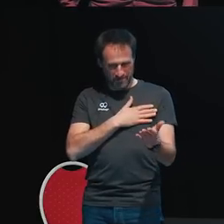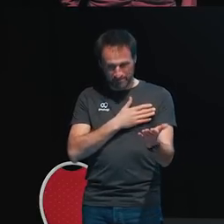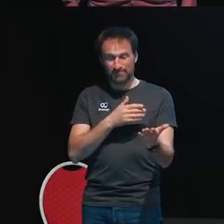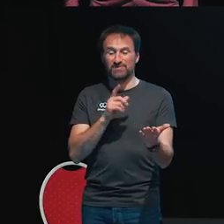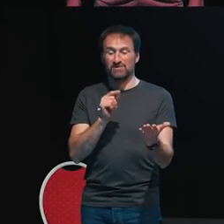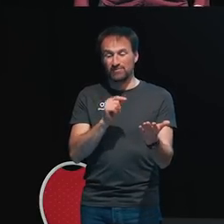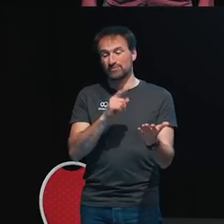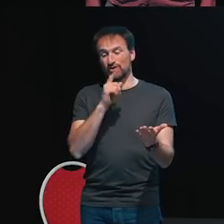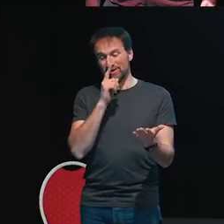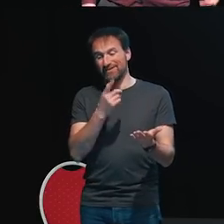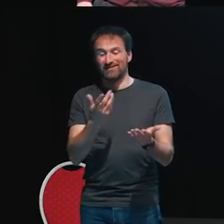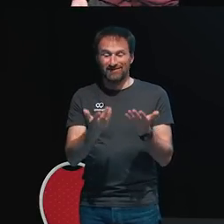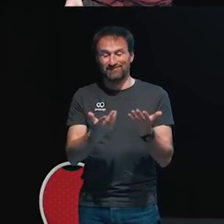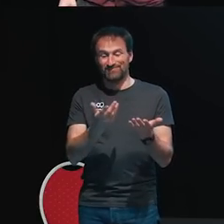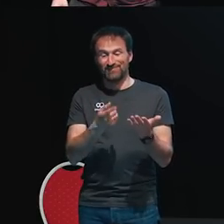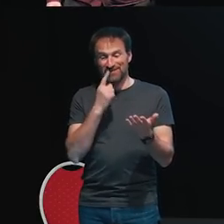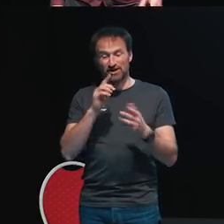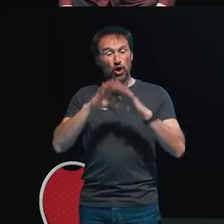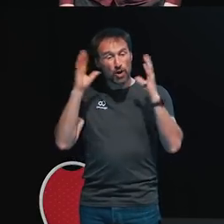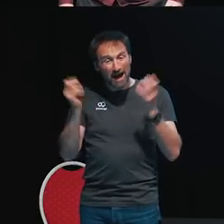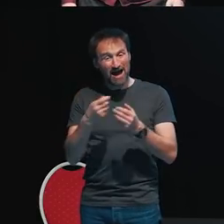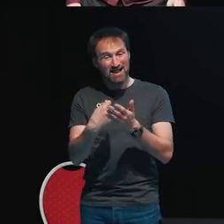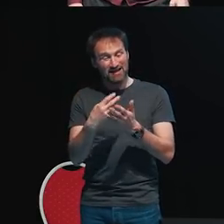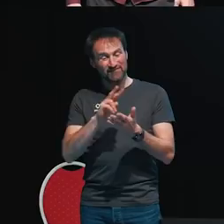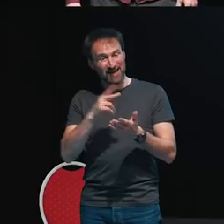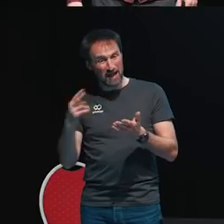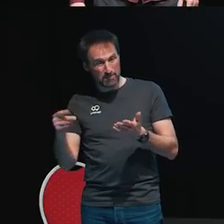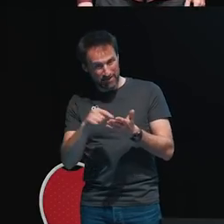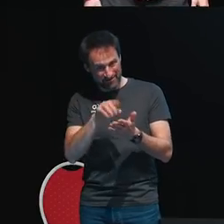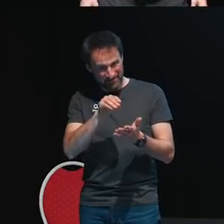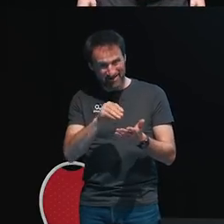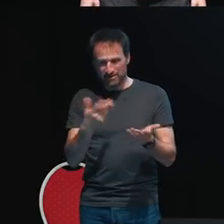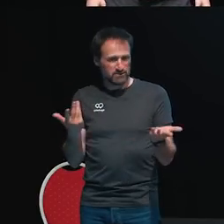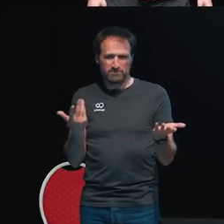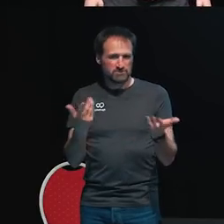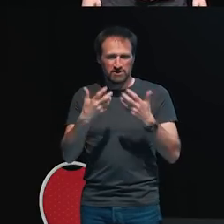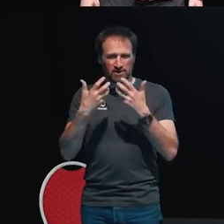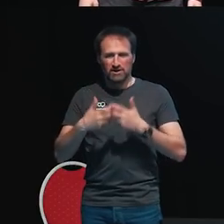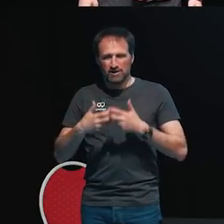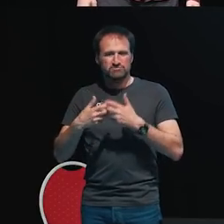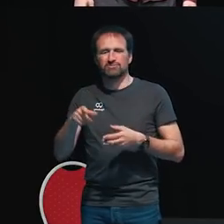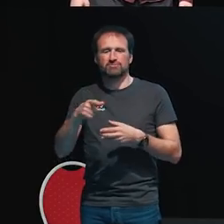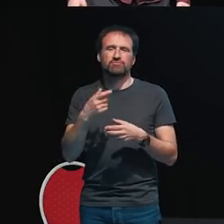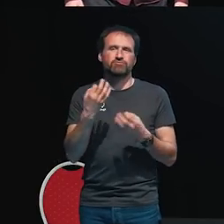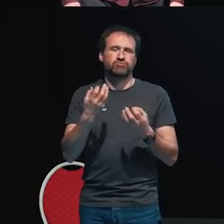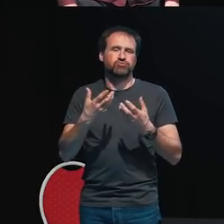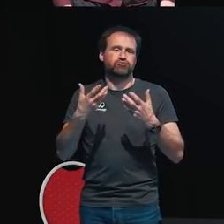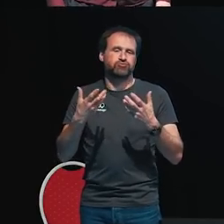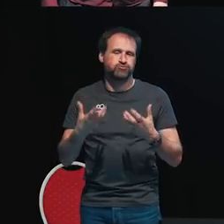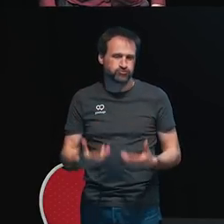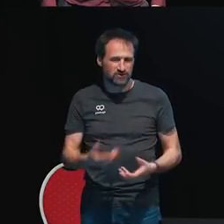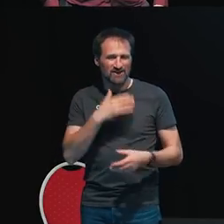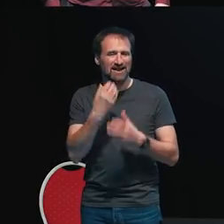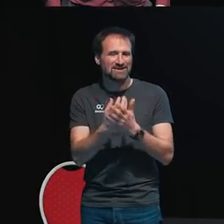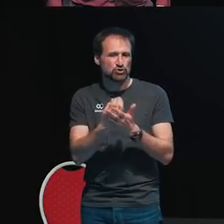starting a worker takes time and resources. And what I would like to have is something more lightweight, where you